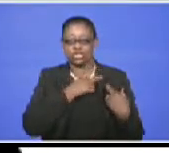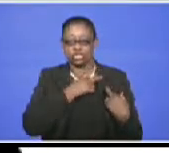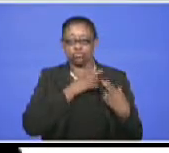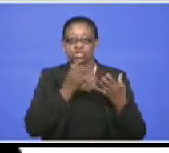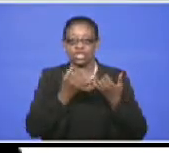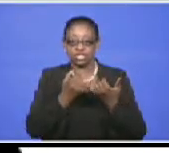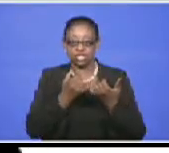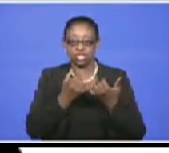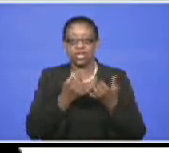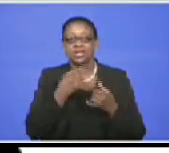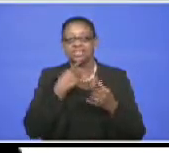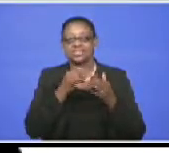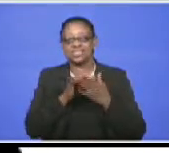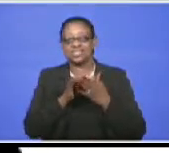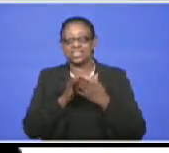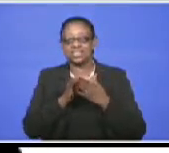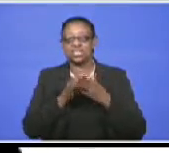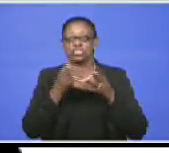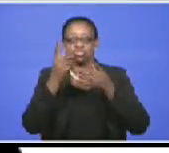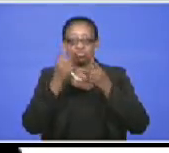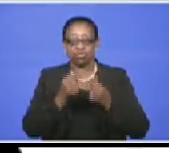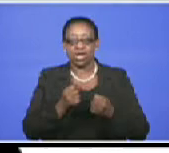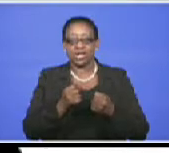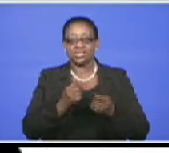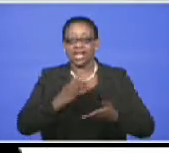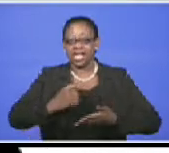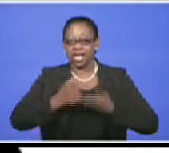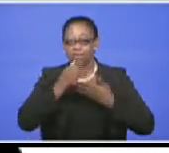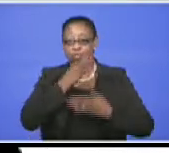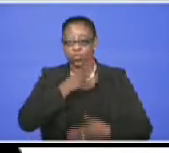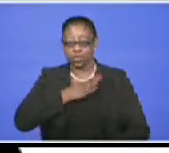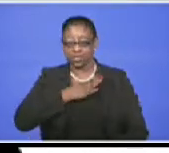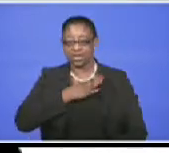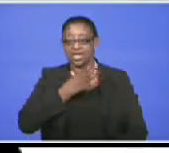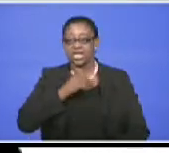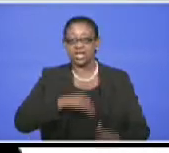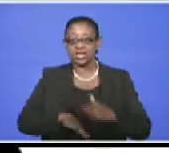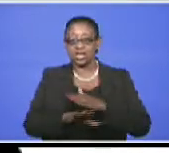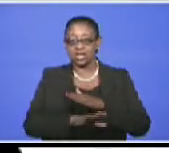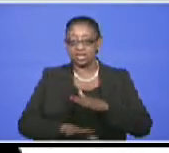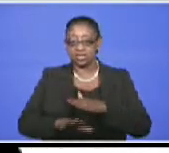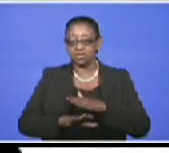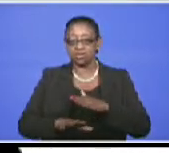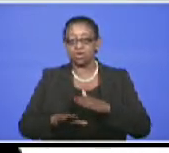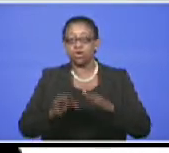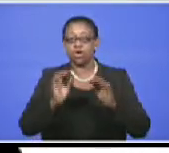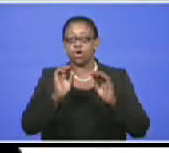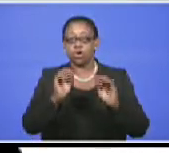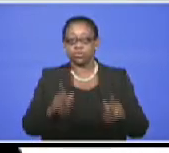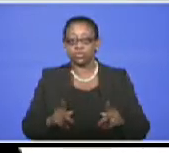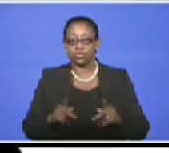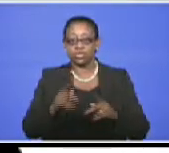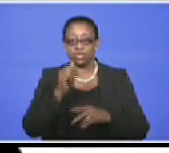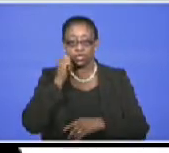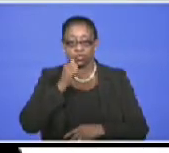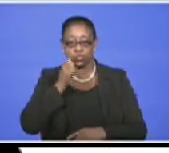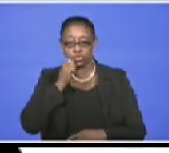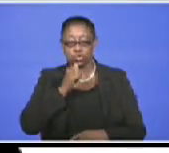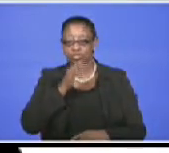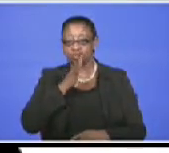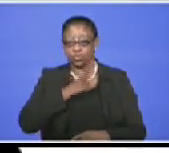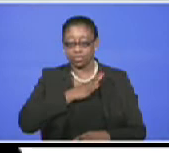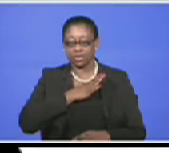Janet has spent her life working to advance the rights of girls, women, and the underprivileged in the Bahamas, and pledged to continue that